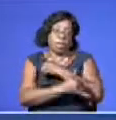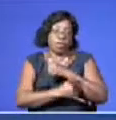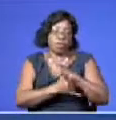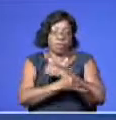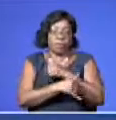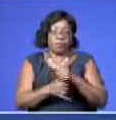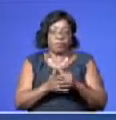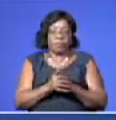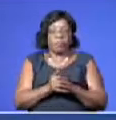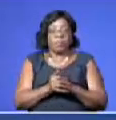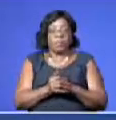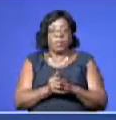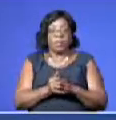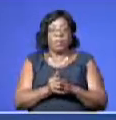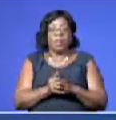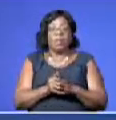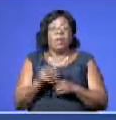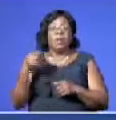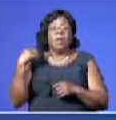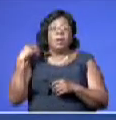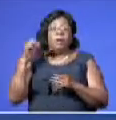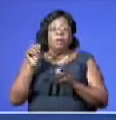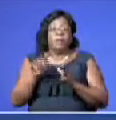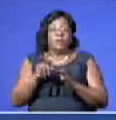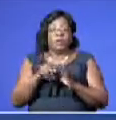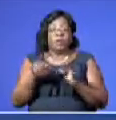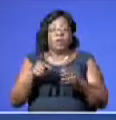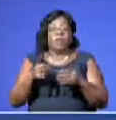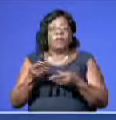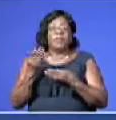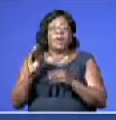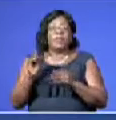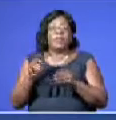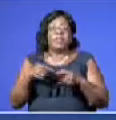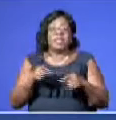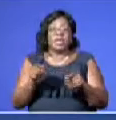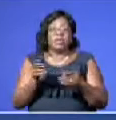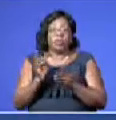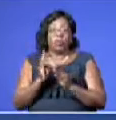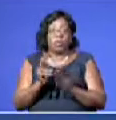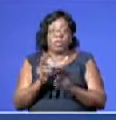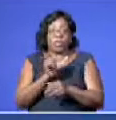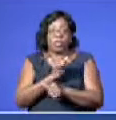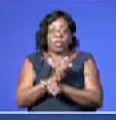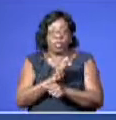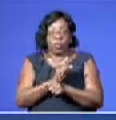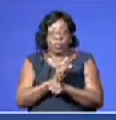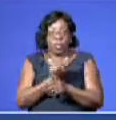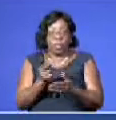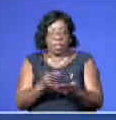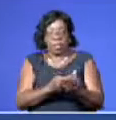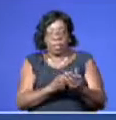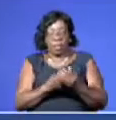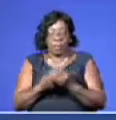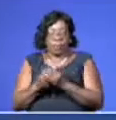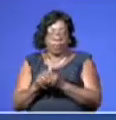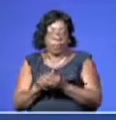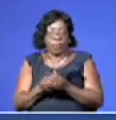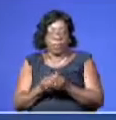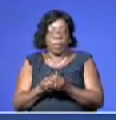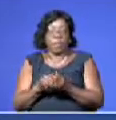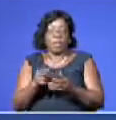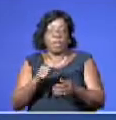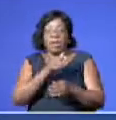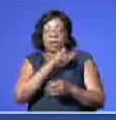Officials of the Bahamas General Workers Union are applying added pressure to management at the Bahamas Industrial and